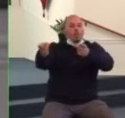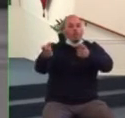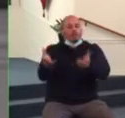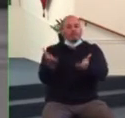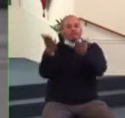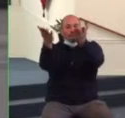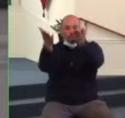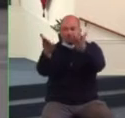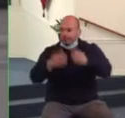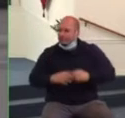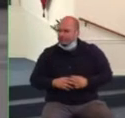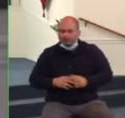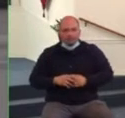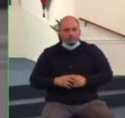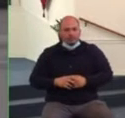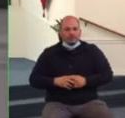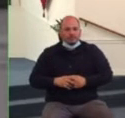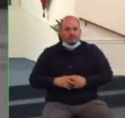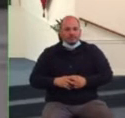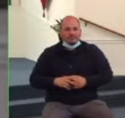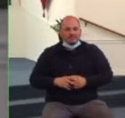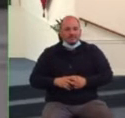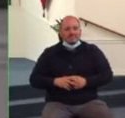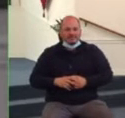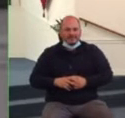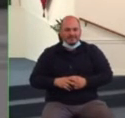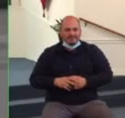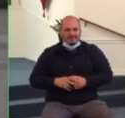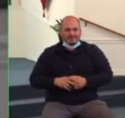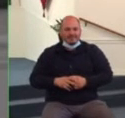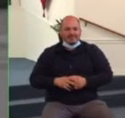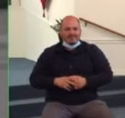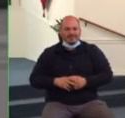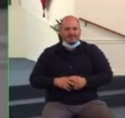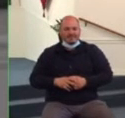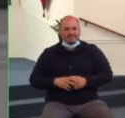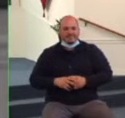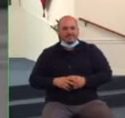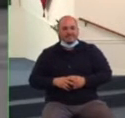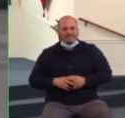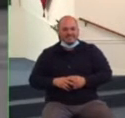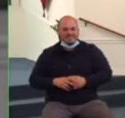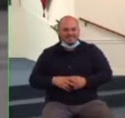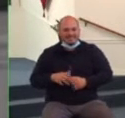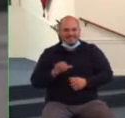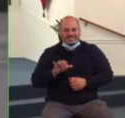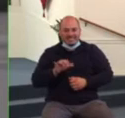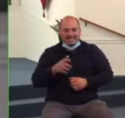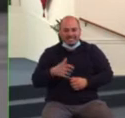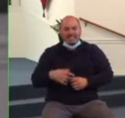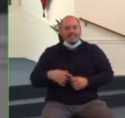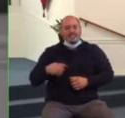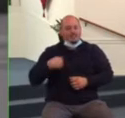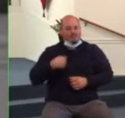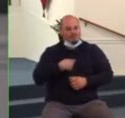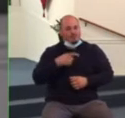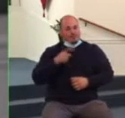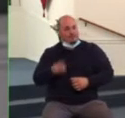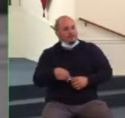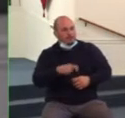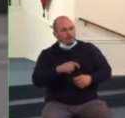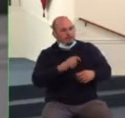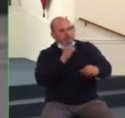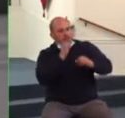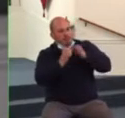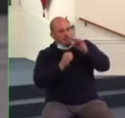deny ourselves. We have to tell ourselves no to what we want and instead pursue